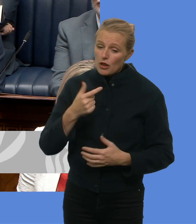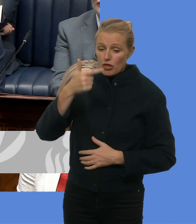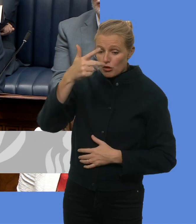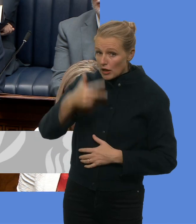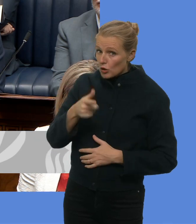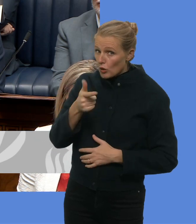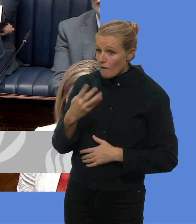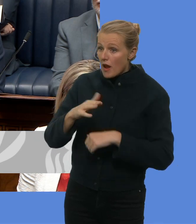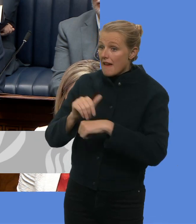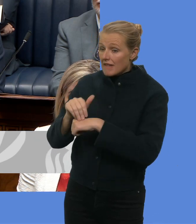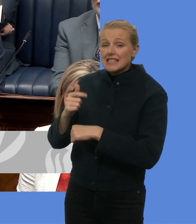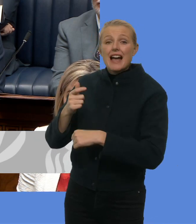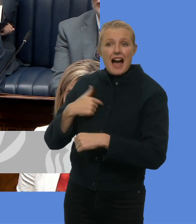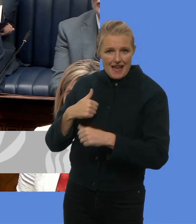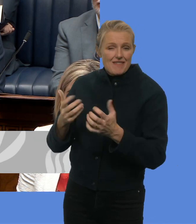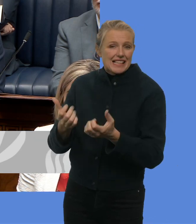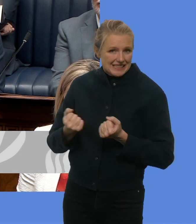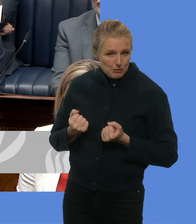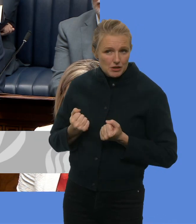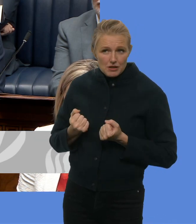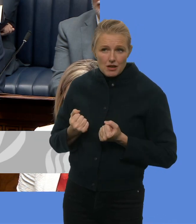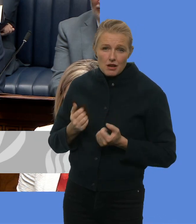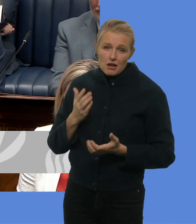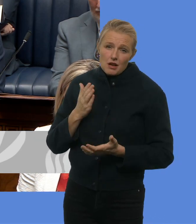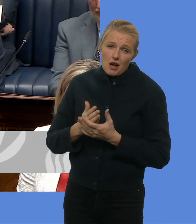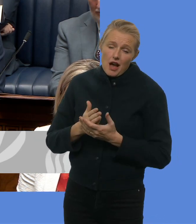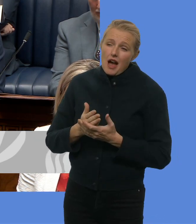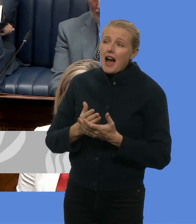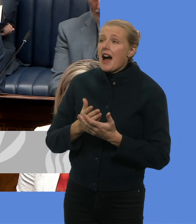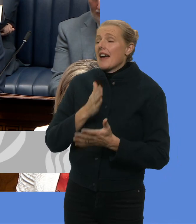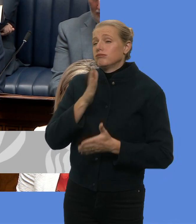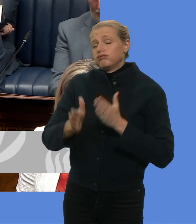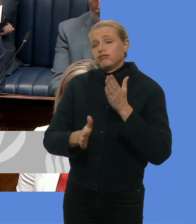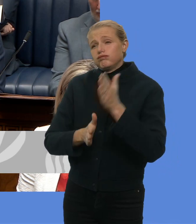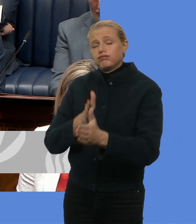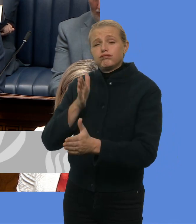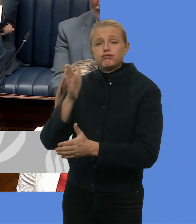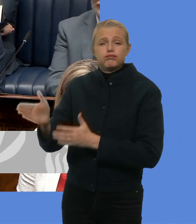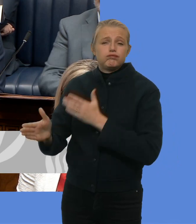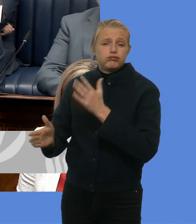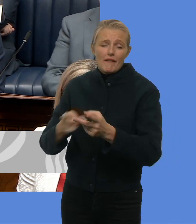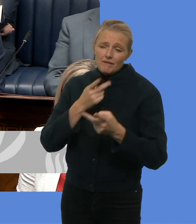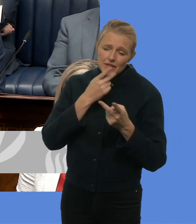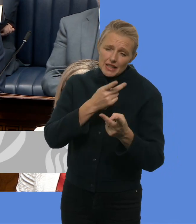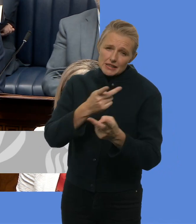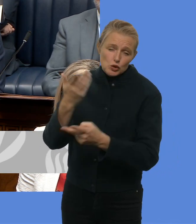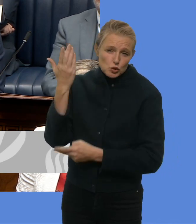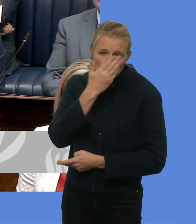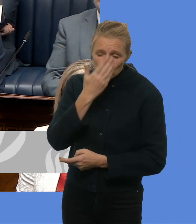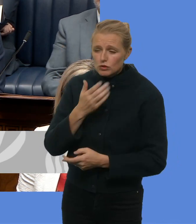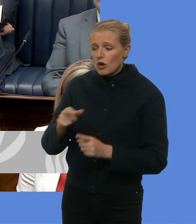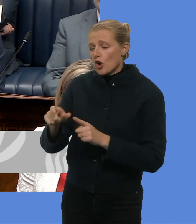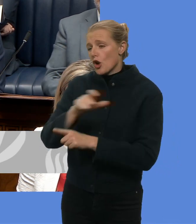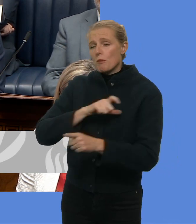324 invitations. I've discharged hundreds of those requests. I have been in countless number of schools,